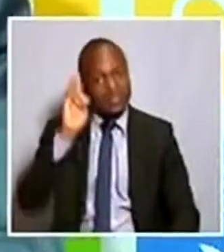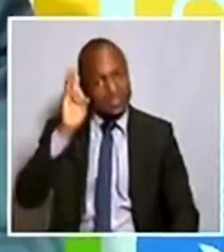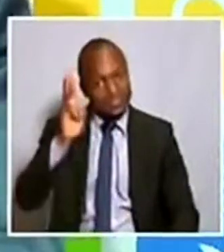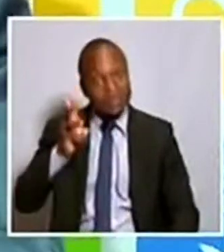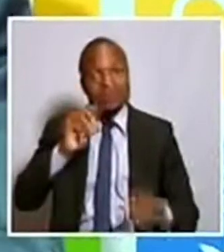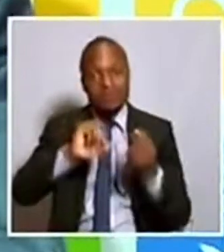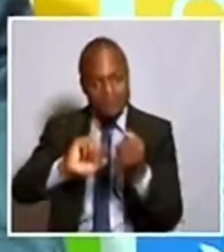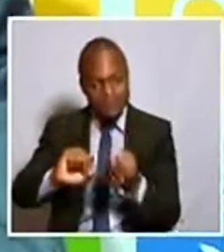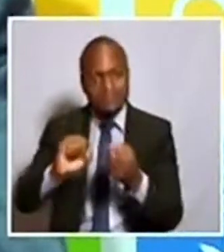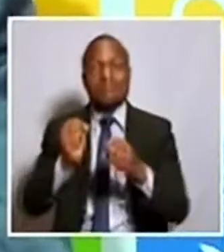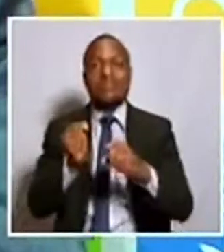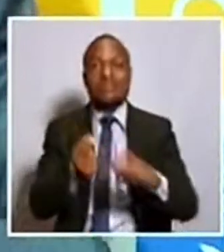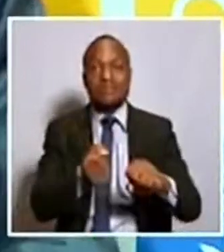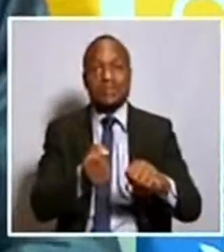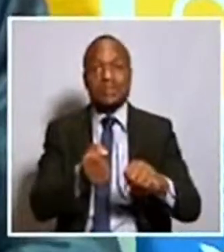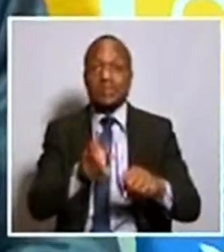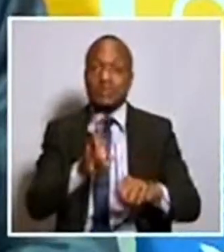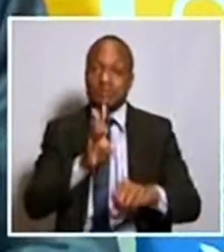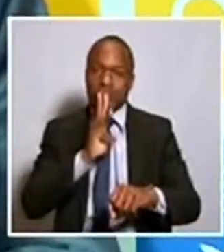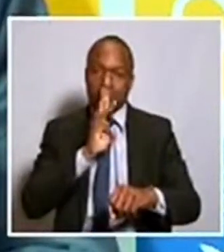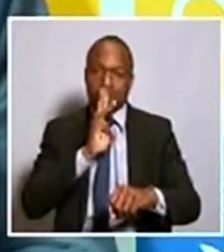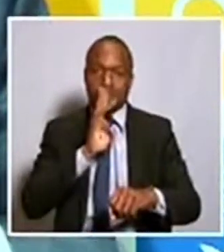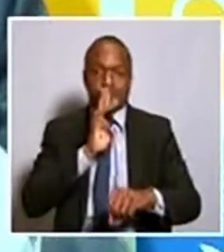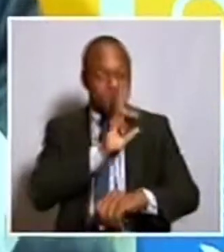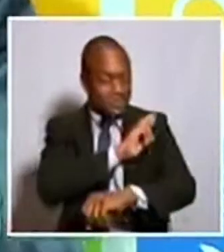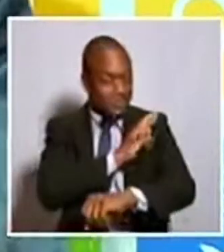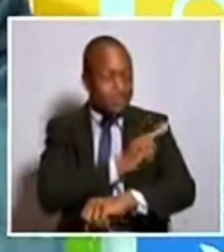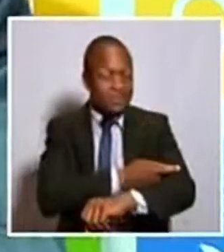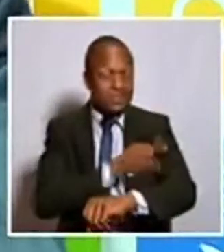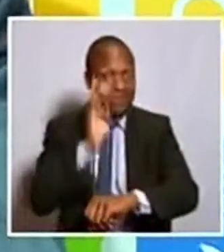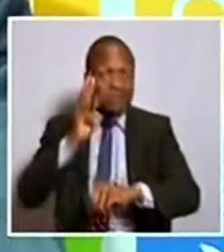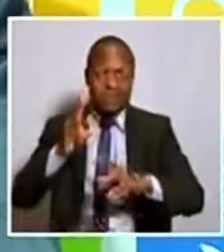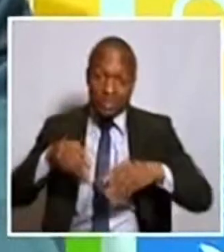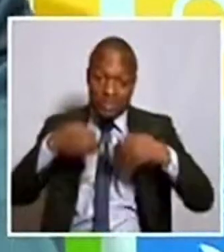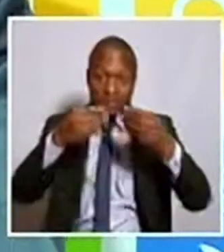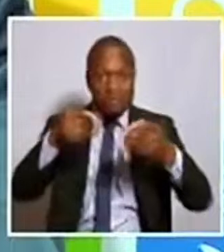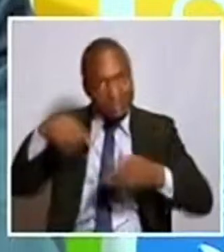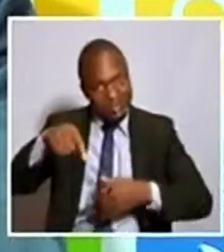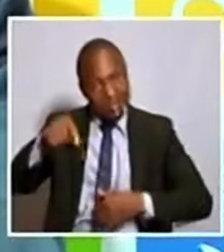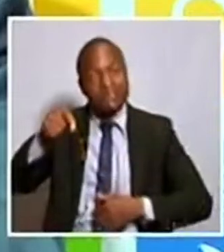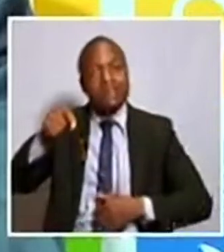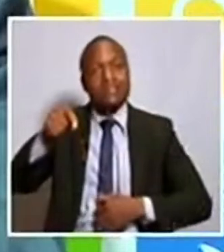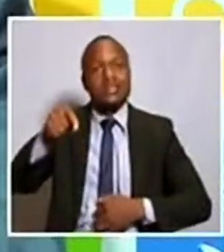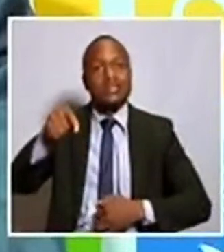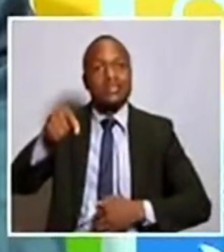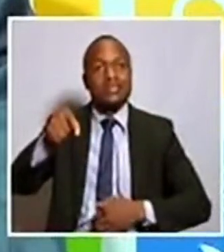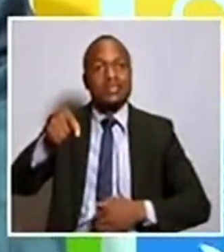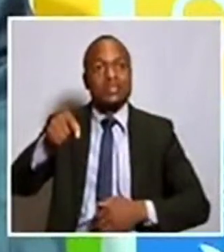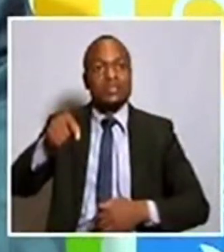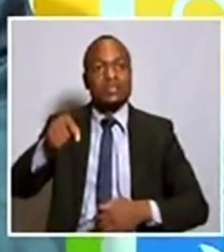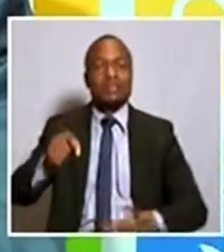conserve our natural water bodies, that will give sustainable